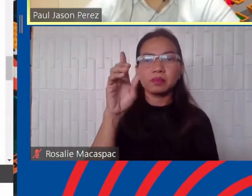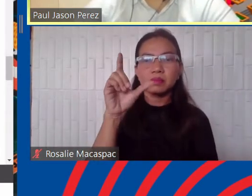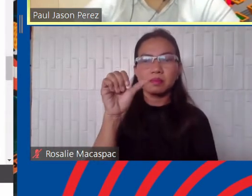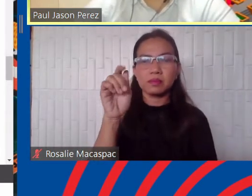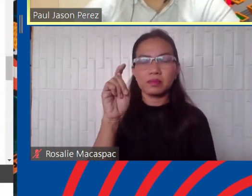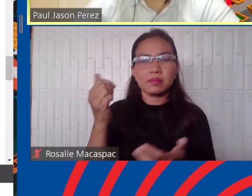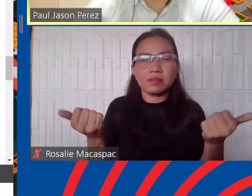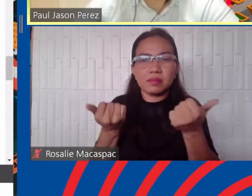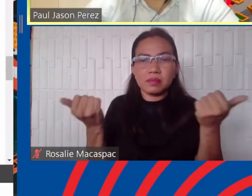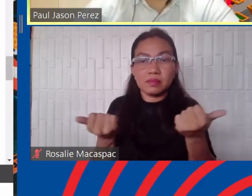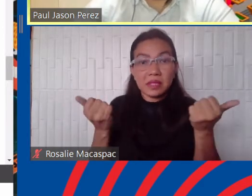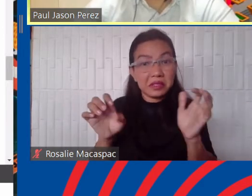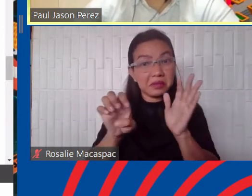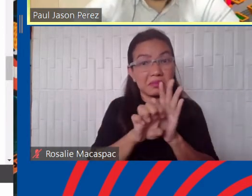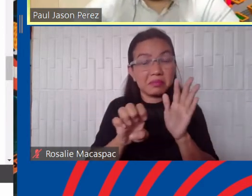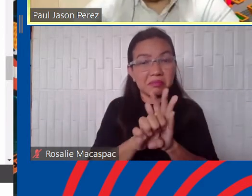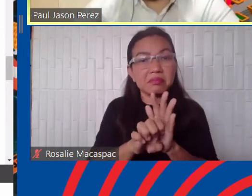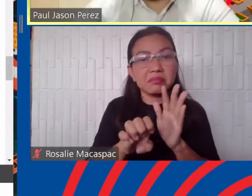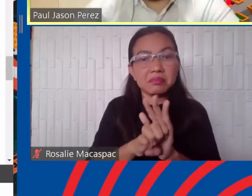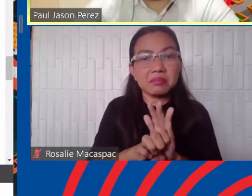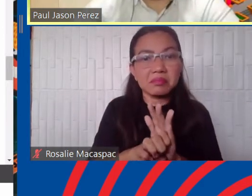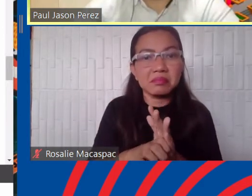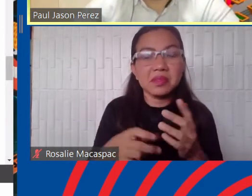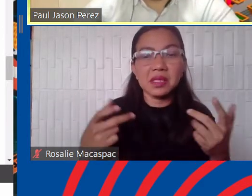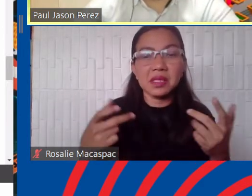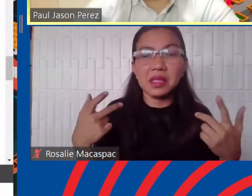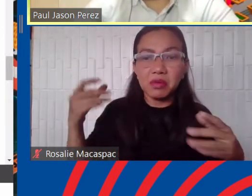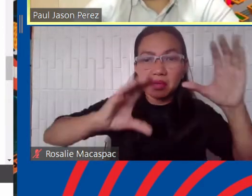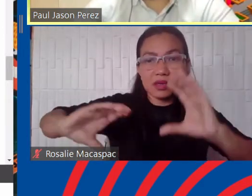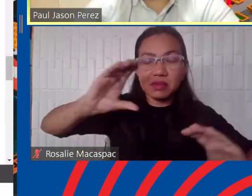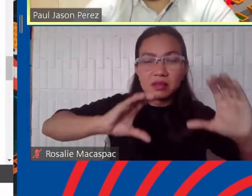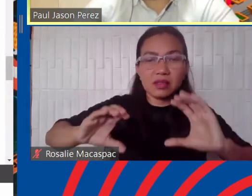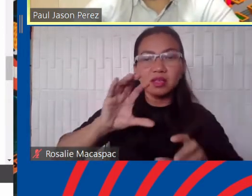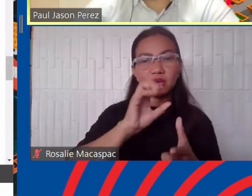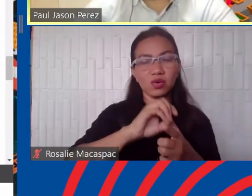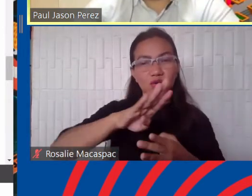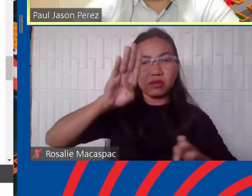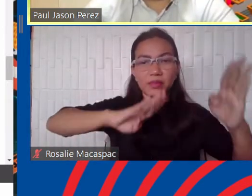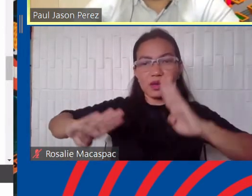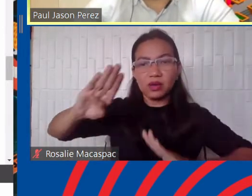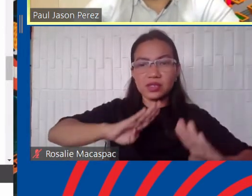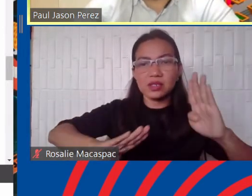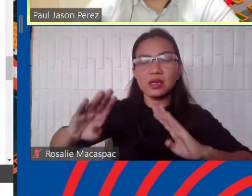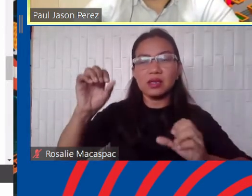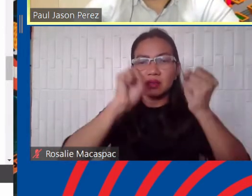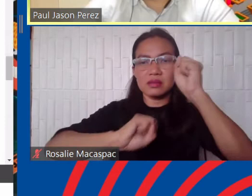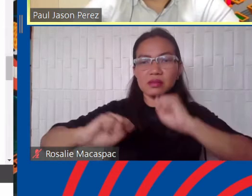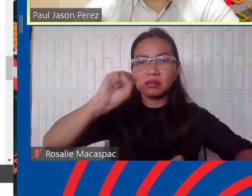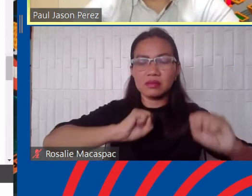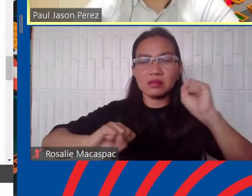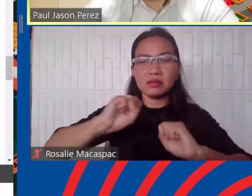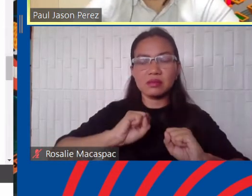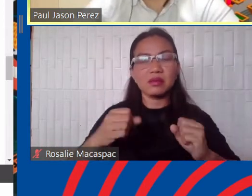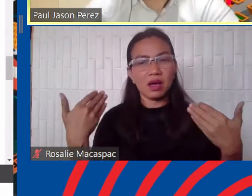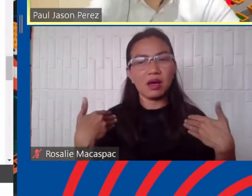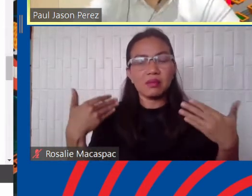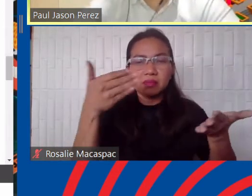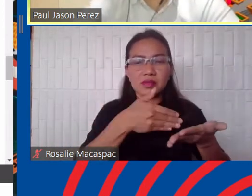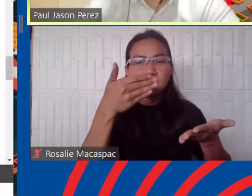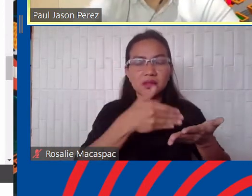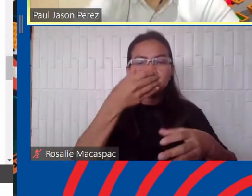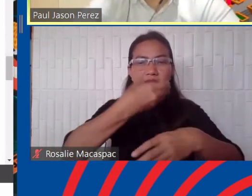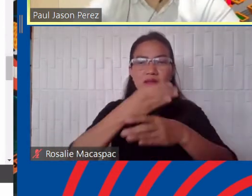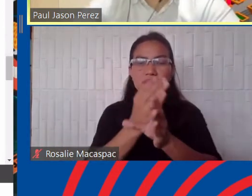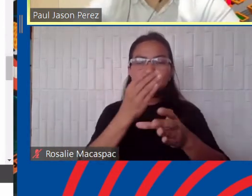if you are in the chemistry or biological sciences, but there's also studies in creative arts